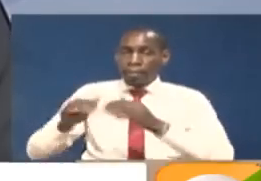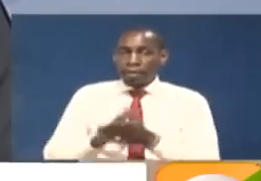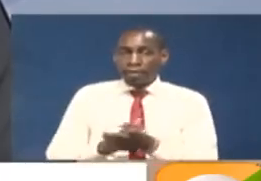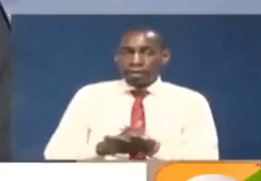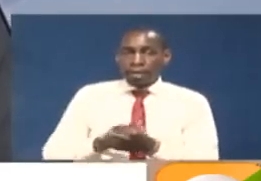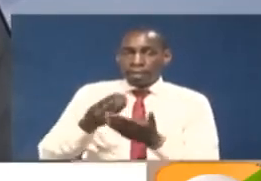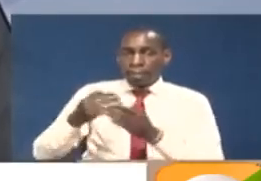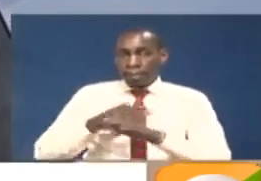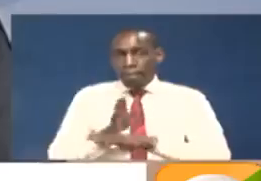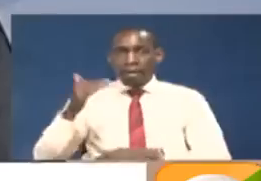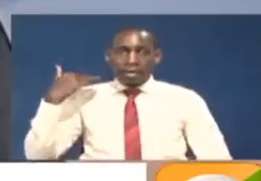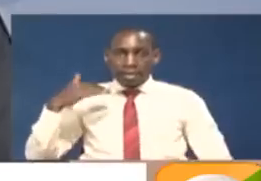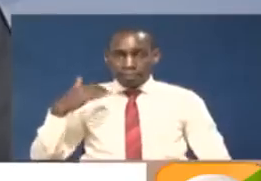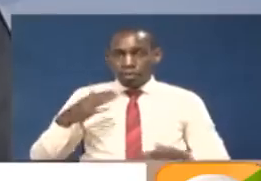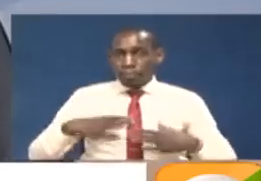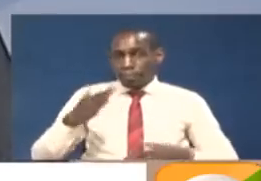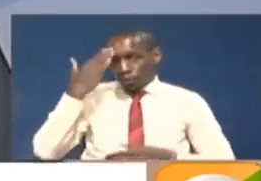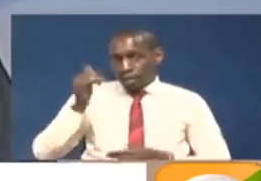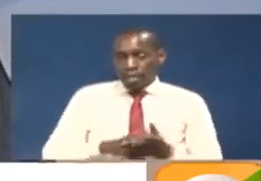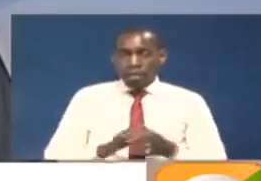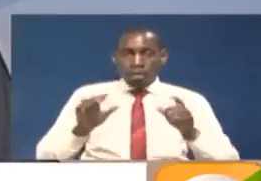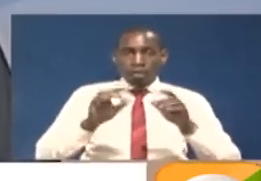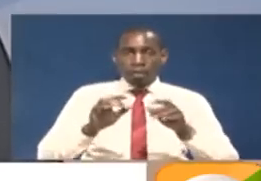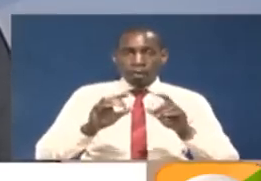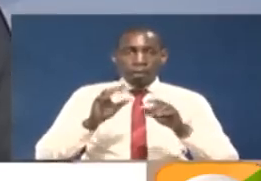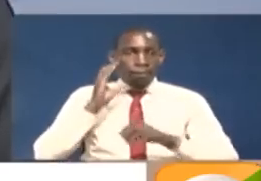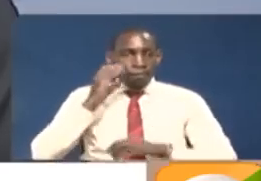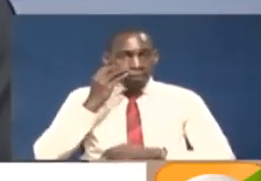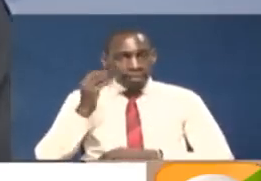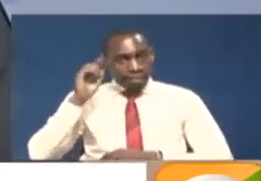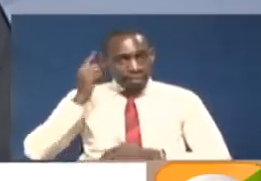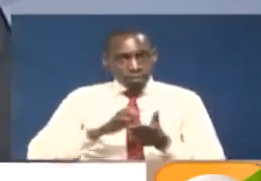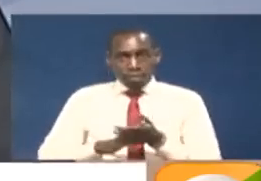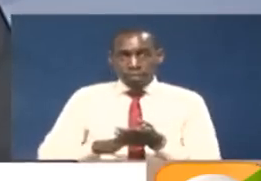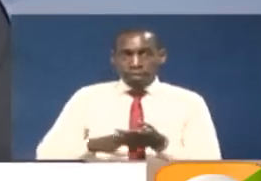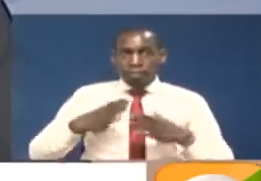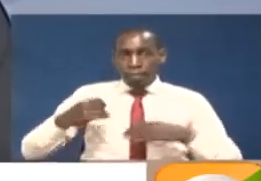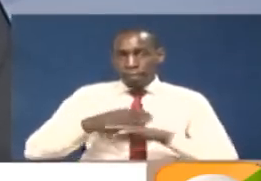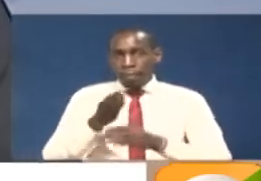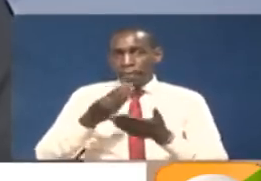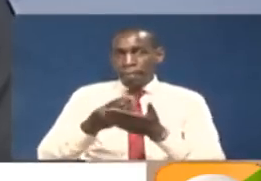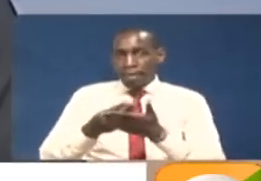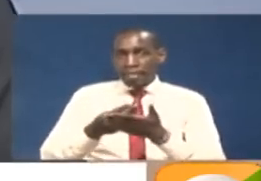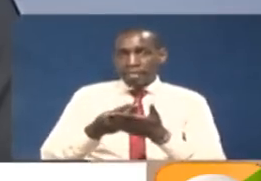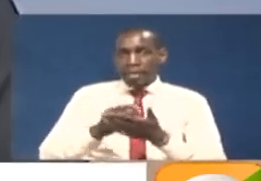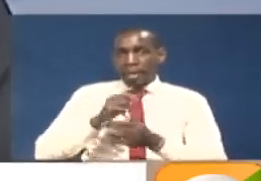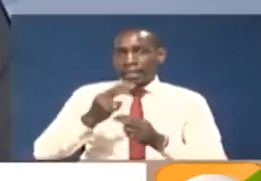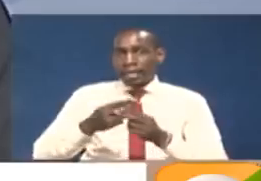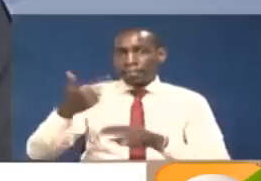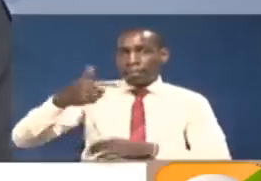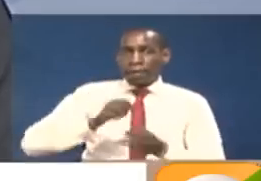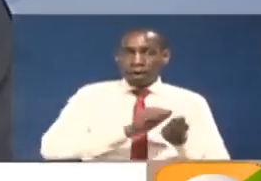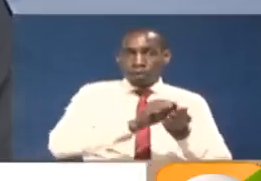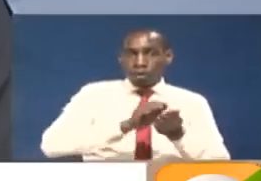by money laundering criminals, because according to Matiangi, the money launderers, commonly known as